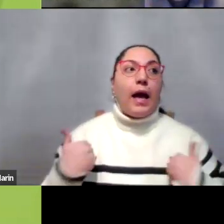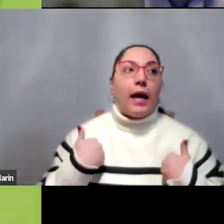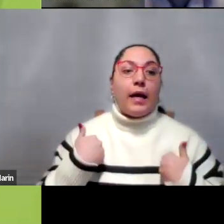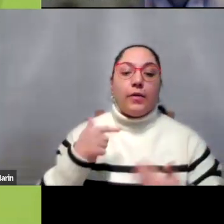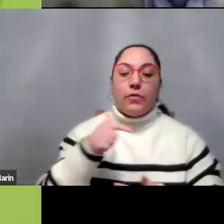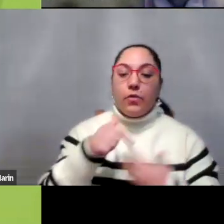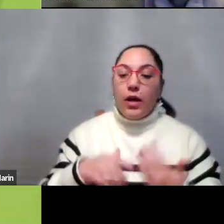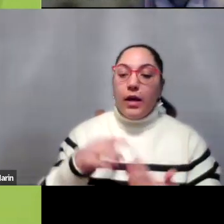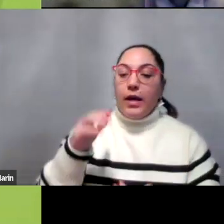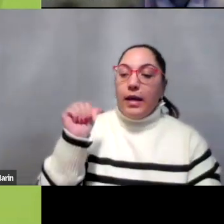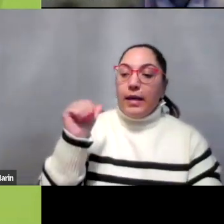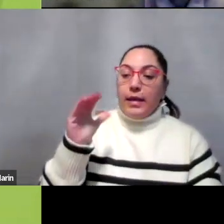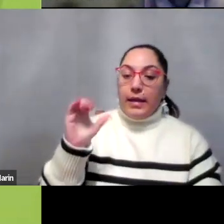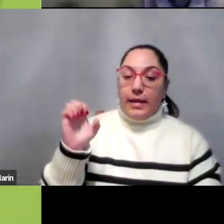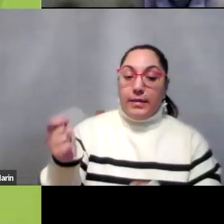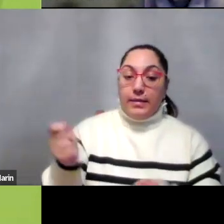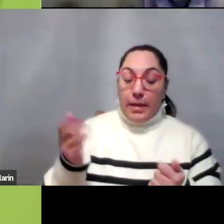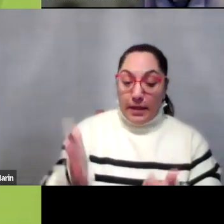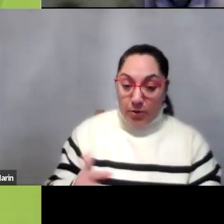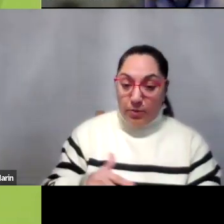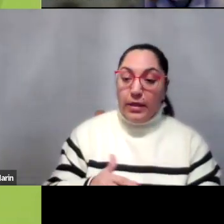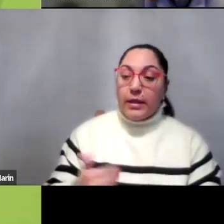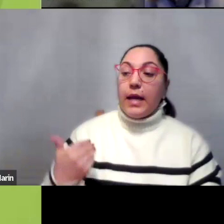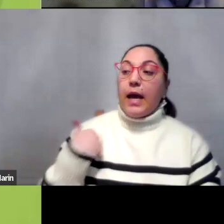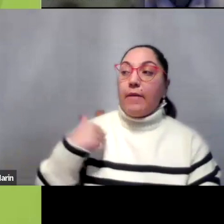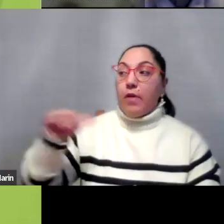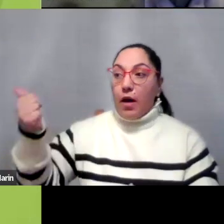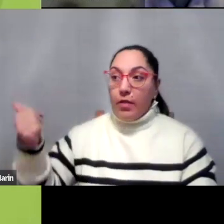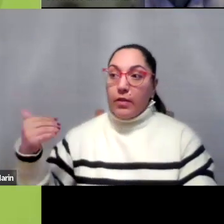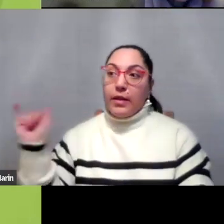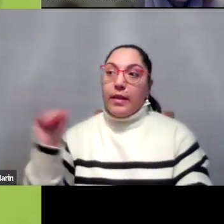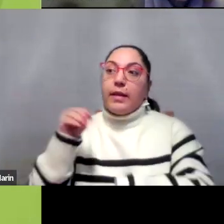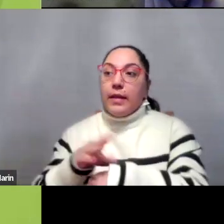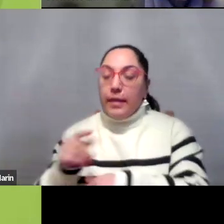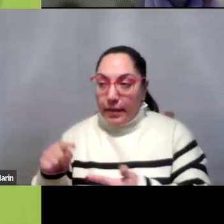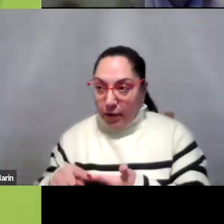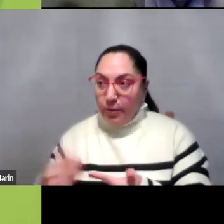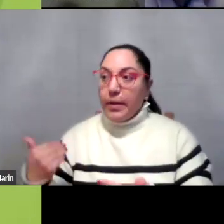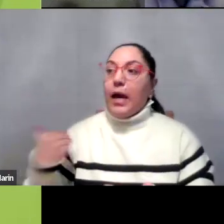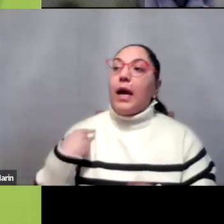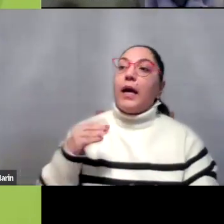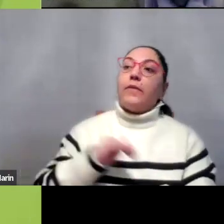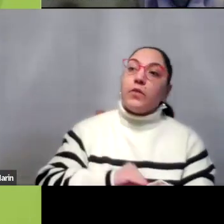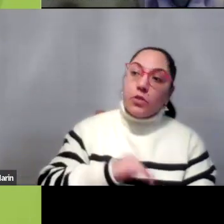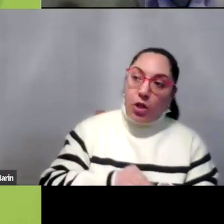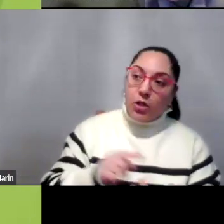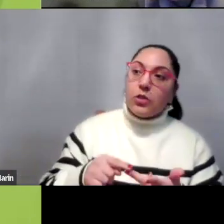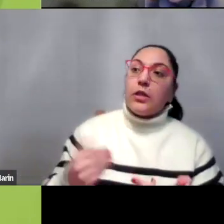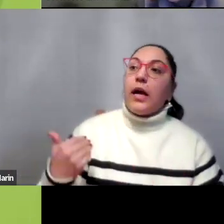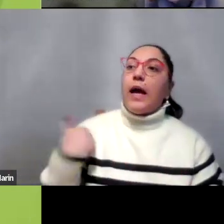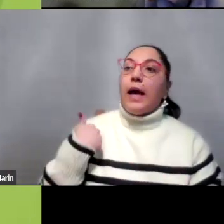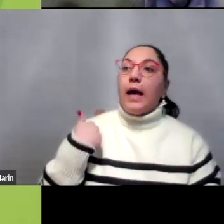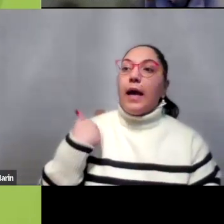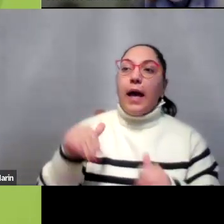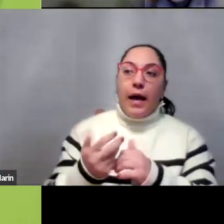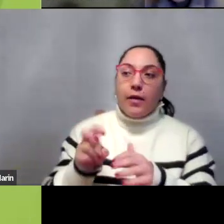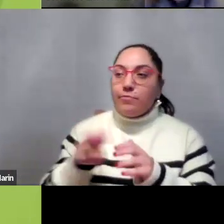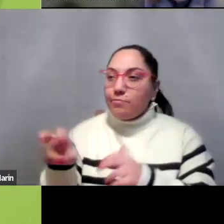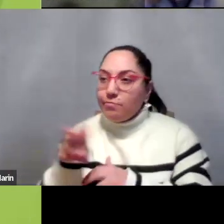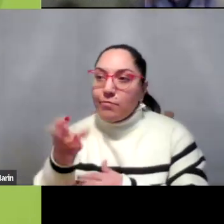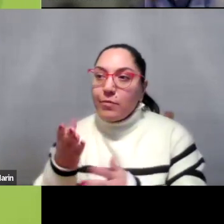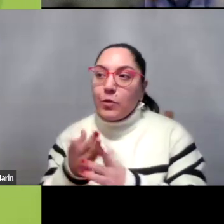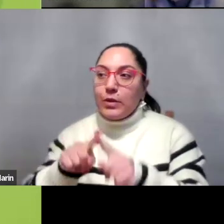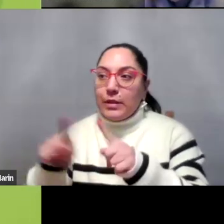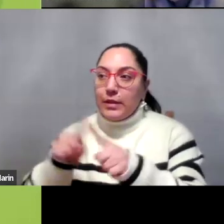case management, but they help families set up for additional services. They help them locate services. They have them navigate